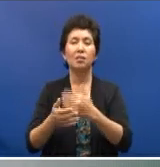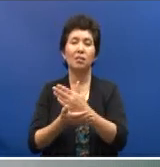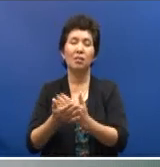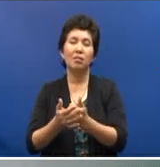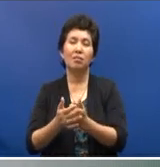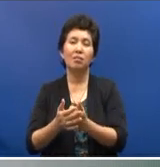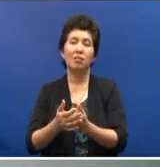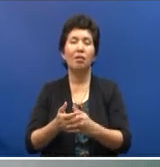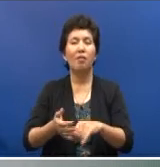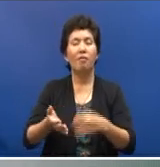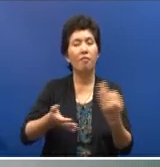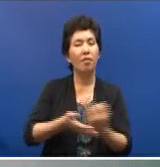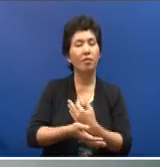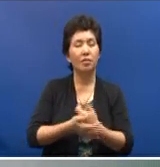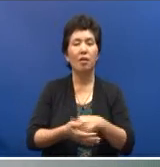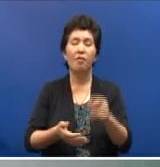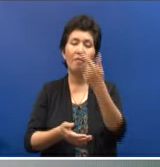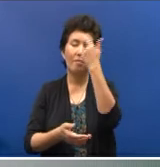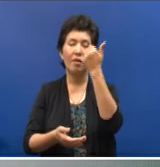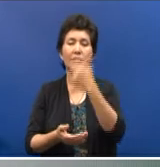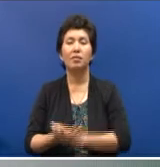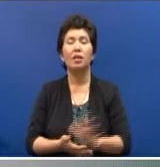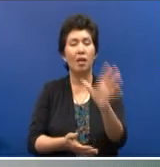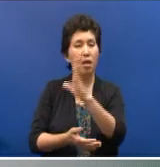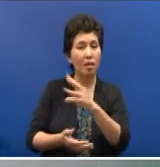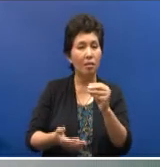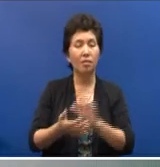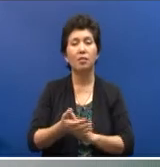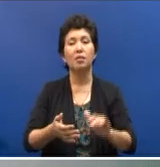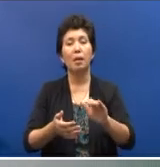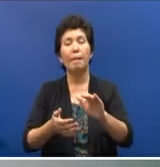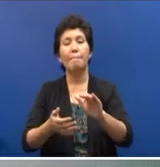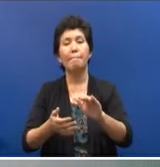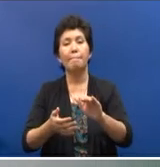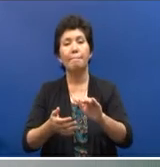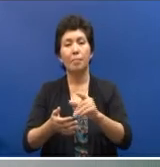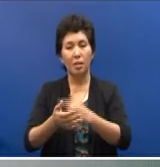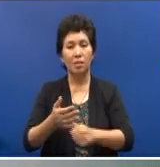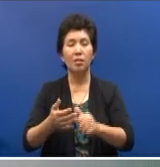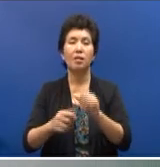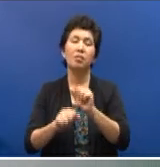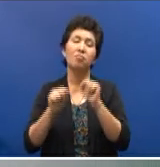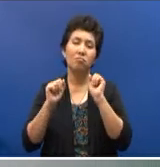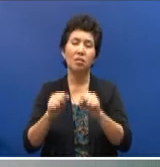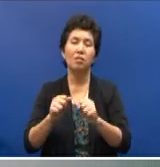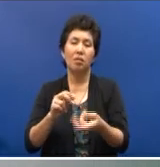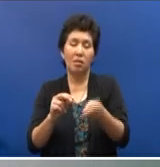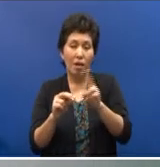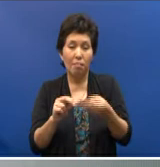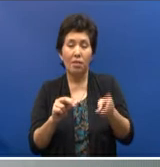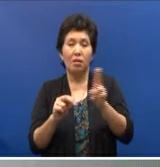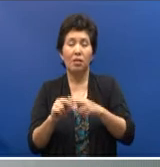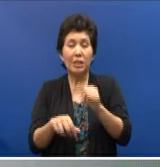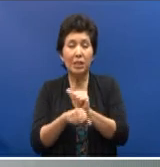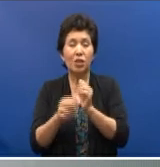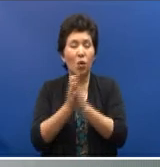by inflation and tax. By doubling their efforts, they are able to improve